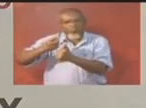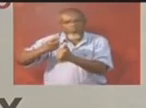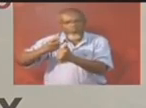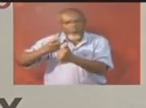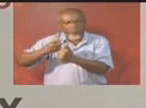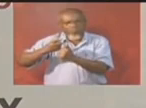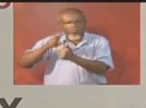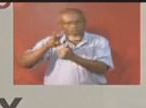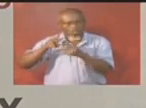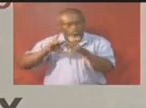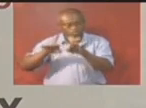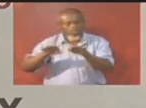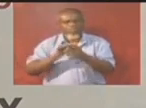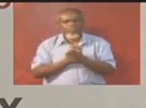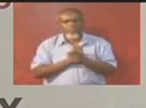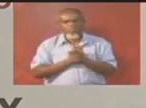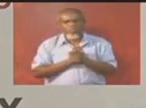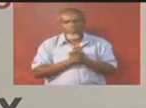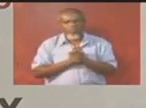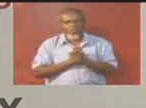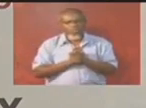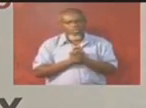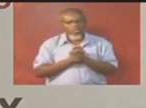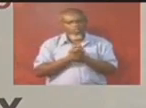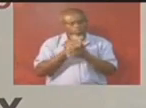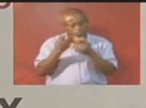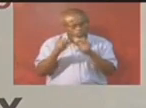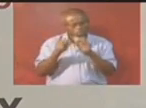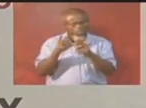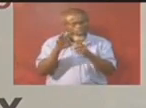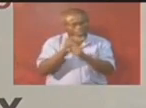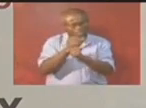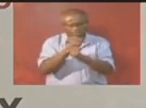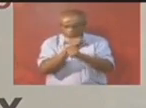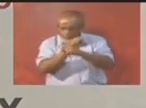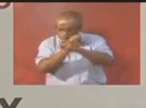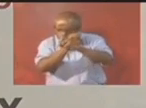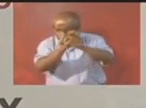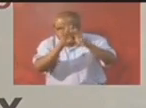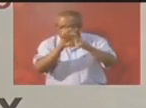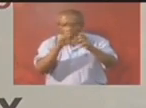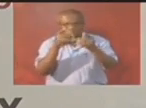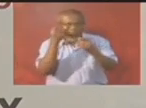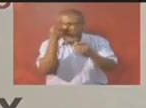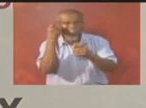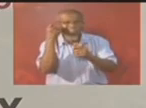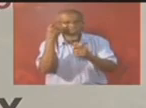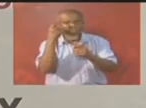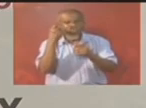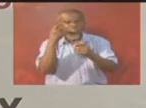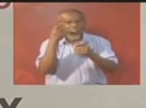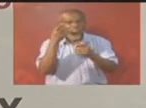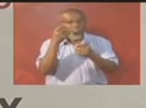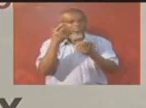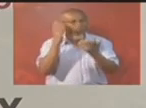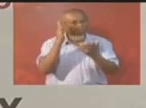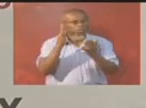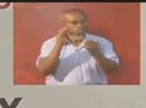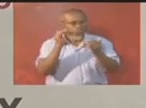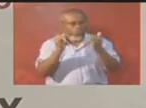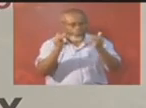still attempting to get a clear picture of exactly what proportion that would be. But we do know that we would have more than